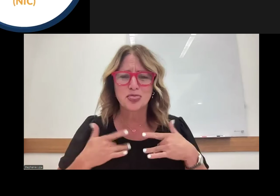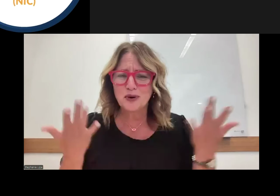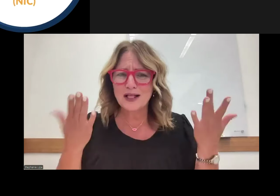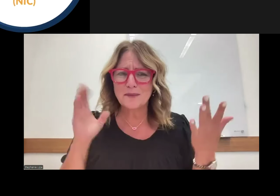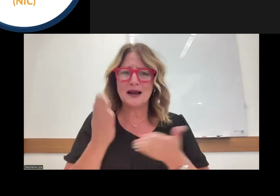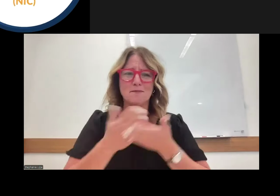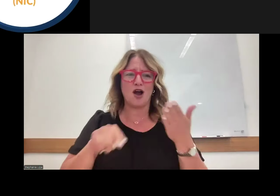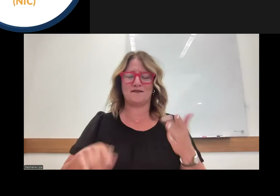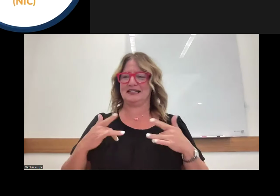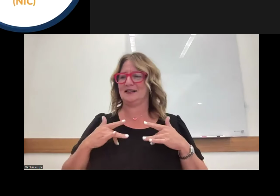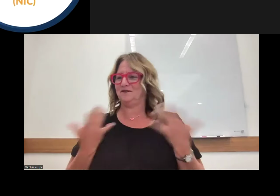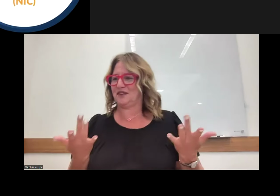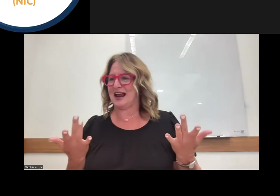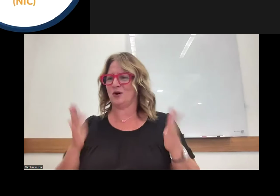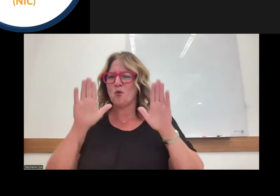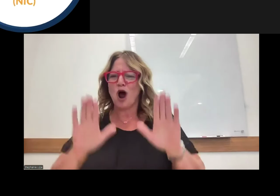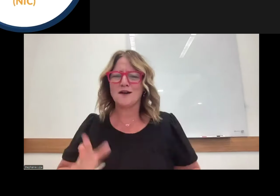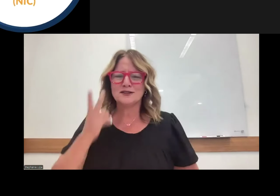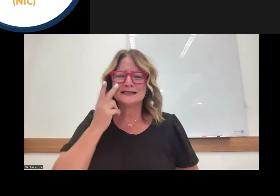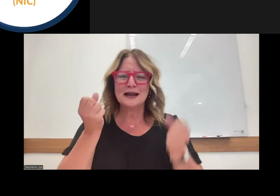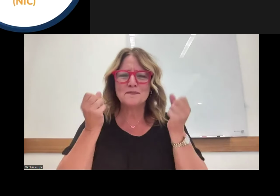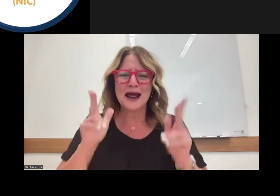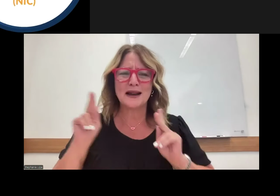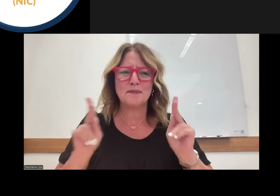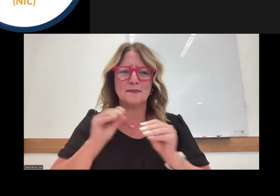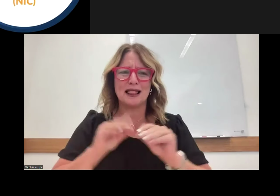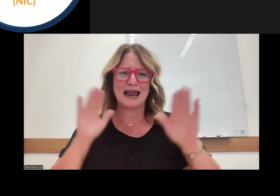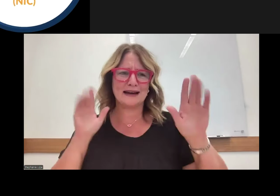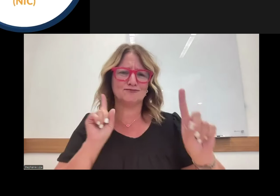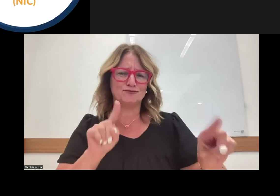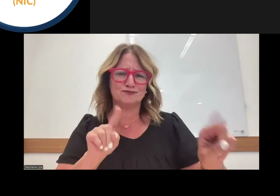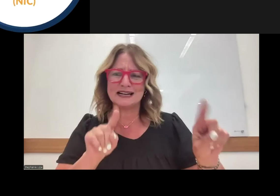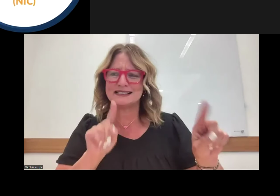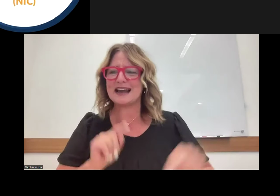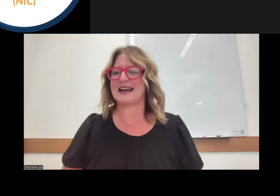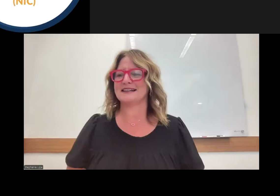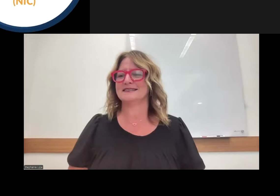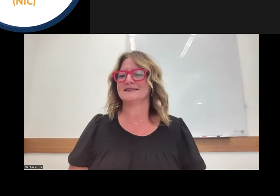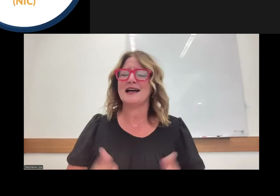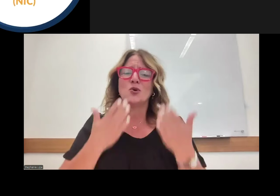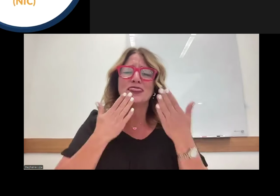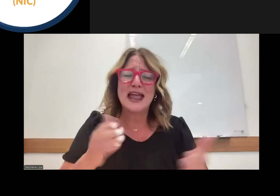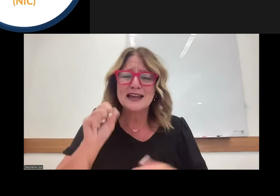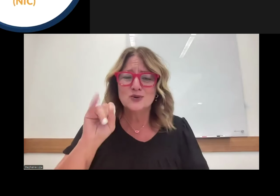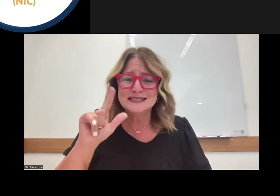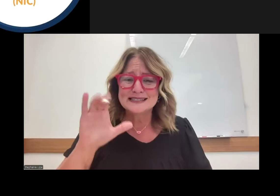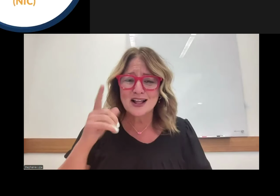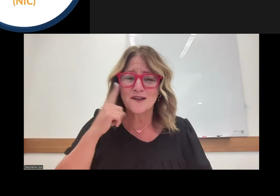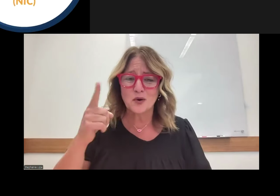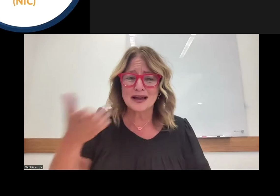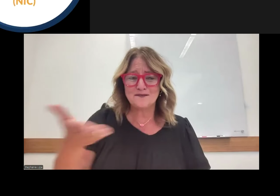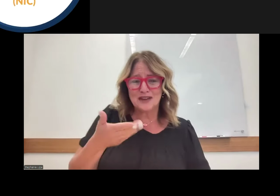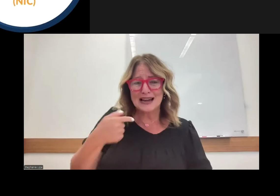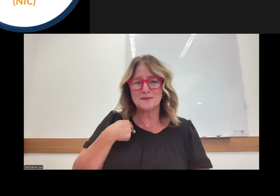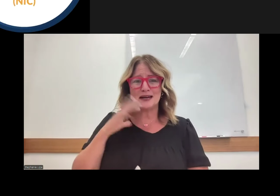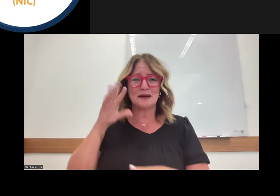workforce. I am thrilled to be a part of this event, and it's so wonderful to see so many people in attendance. Thank you